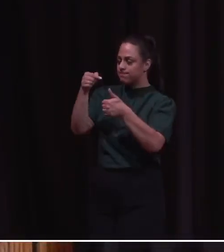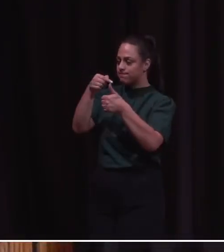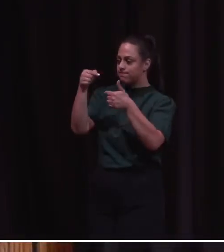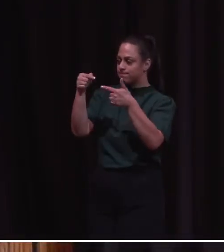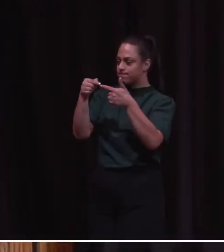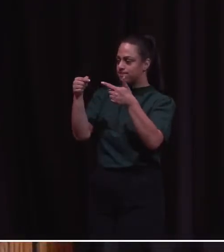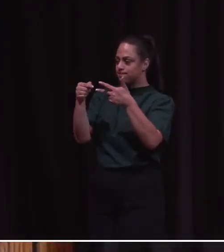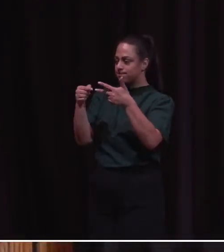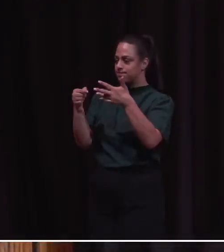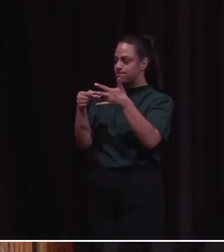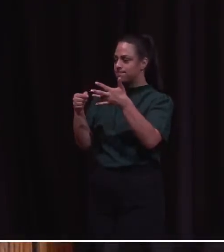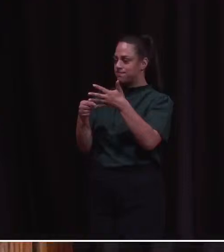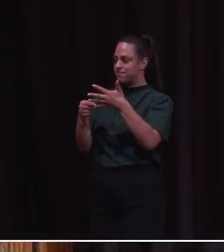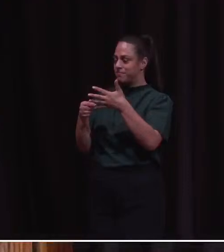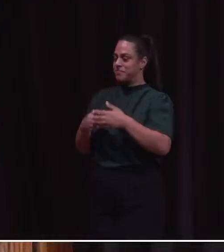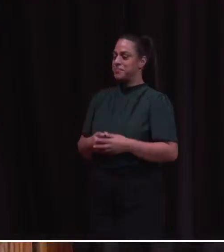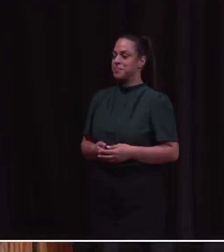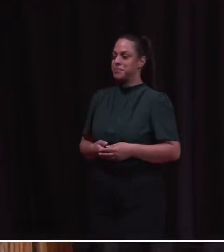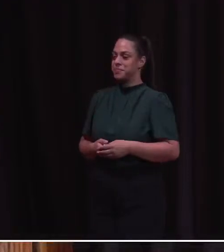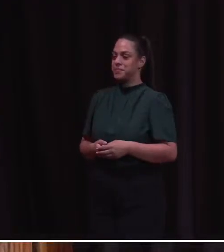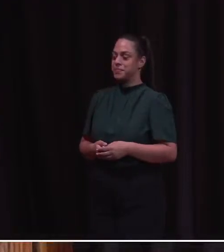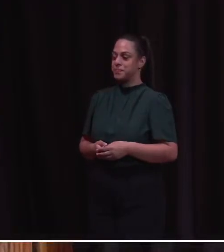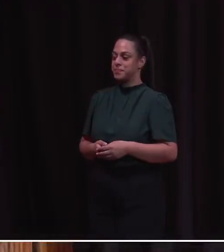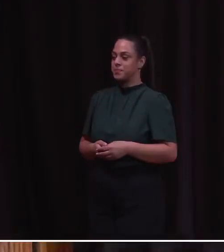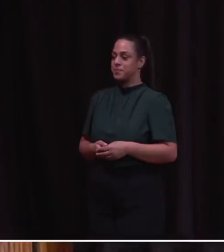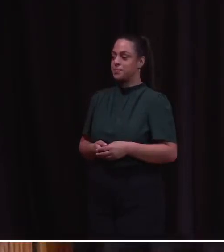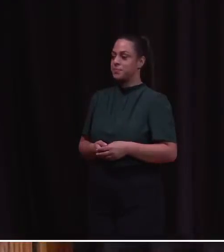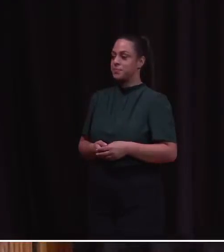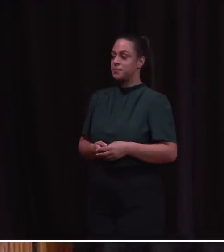I stand before you this afternoon